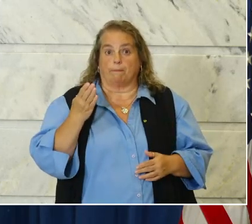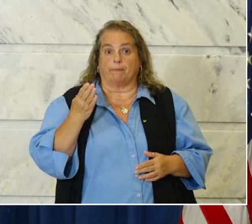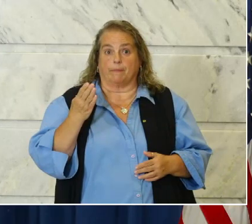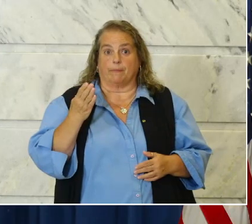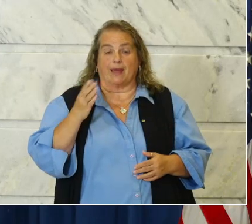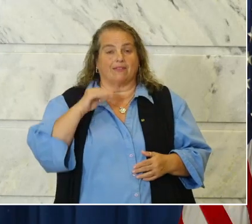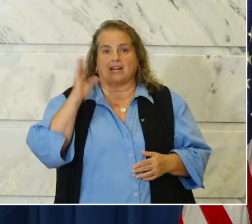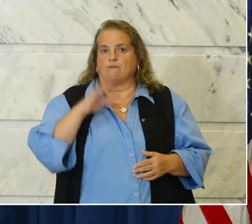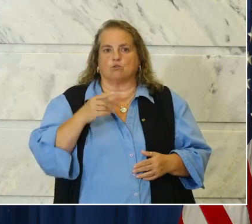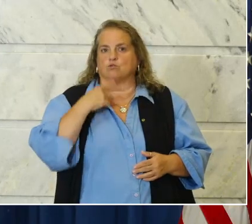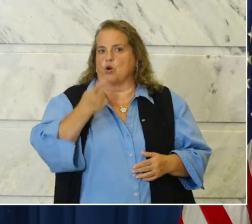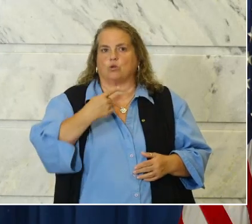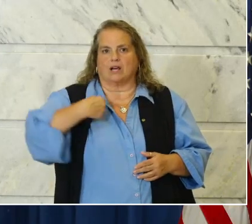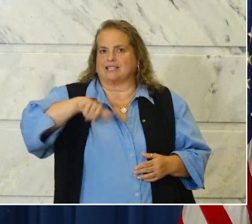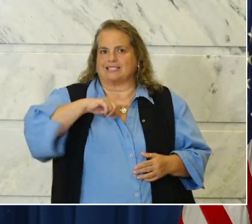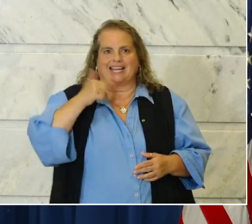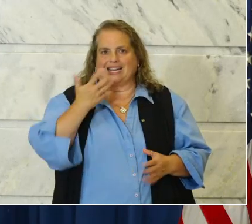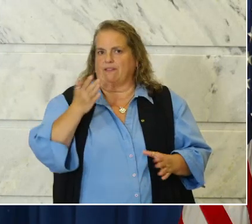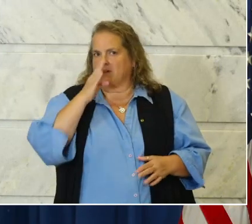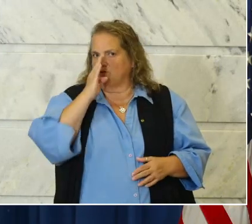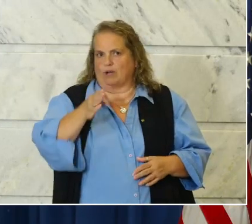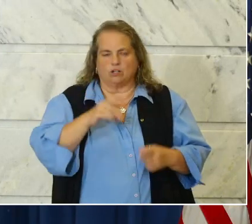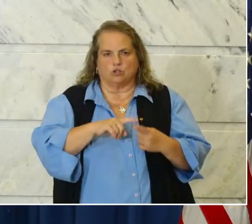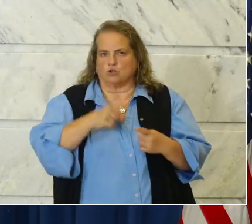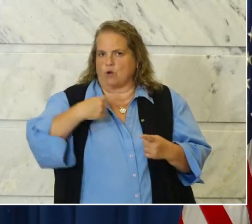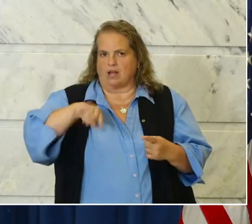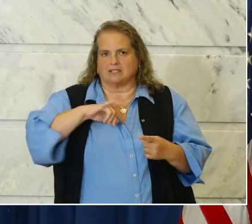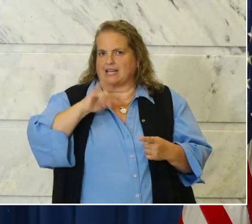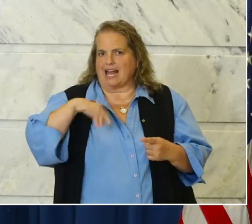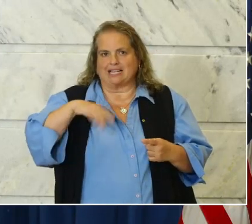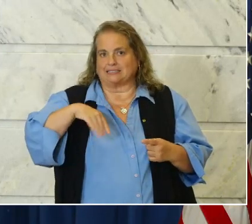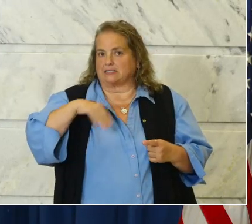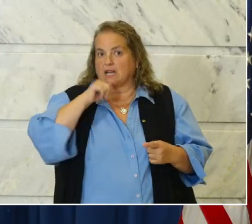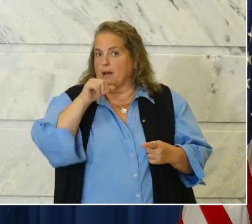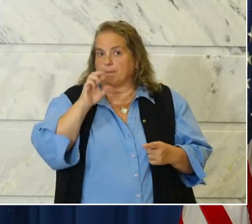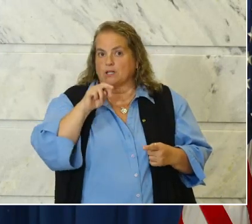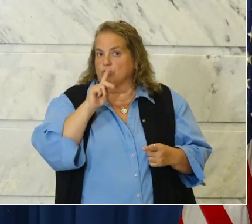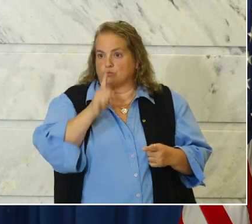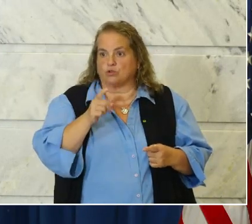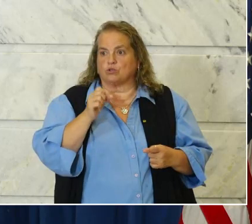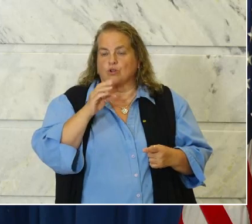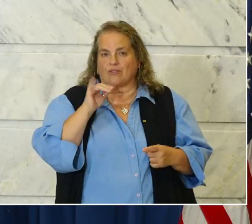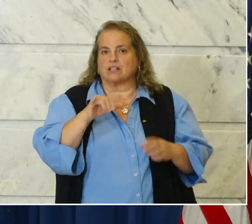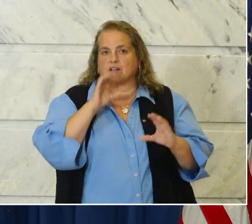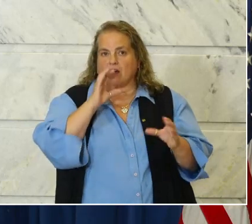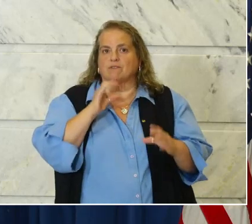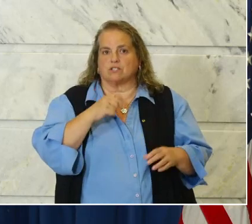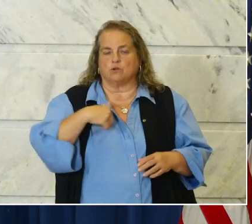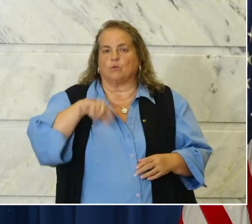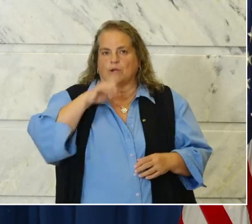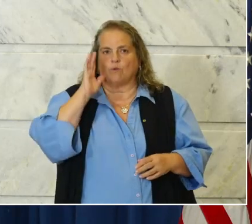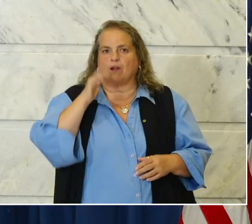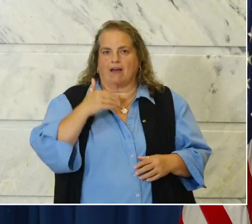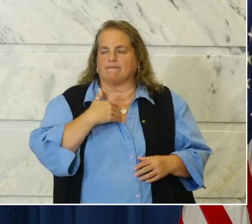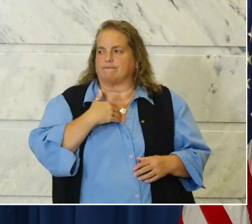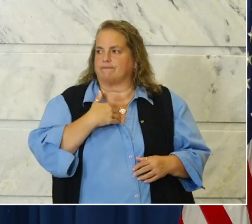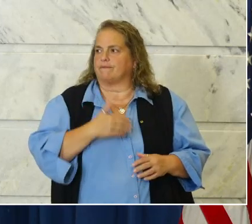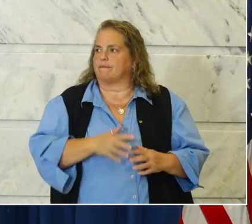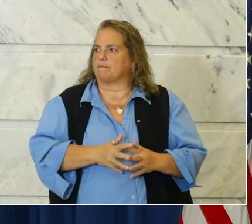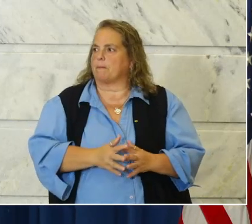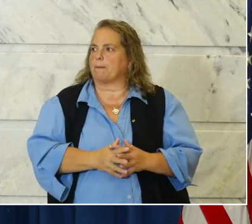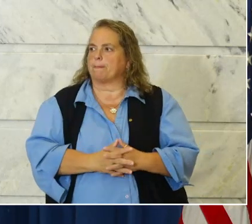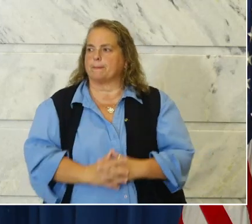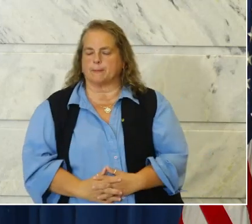They've never told us anything directly to us that hasn't been true, and so that's a conversation we'll have with them. Just